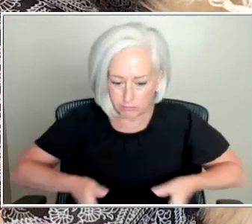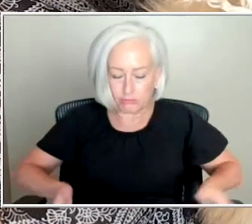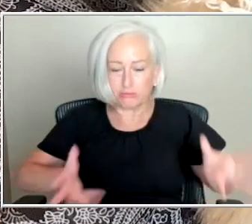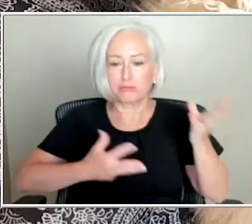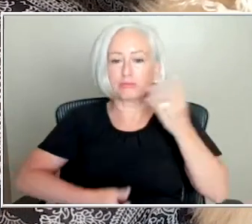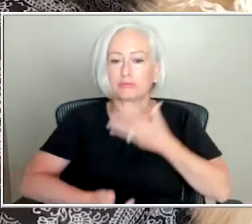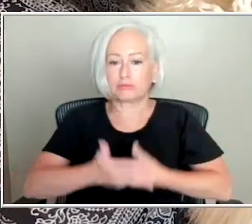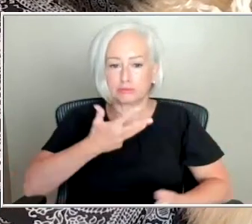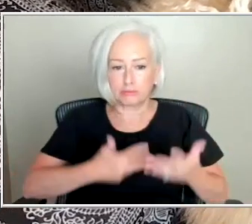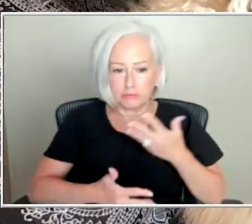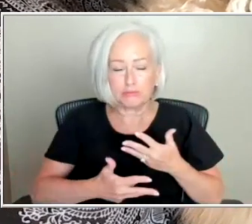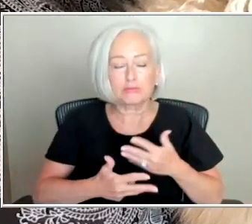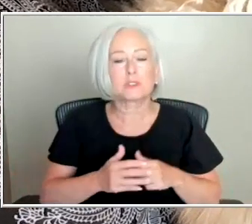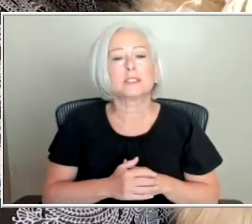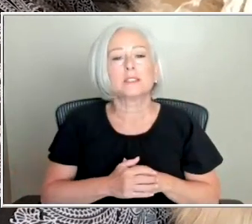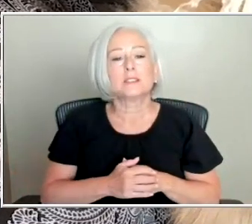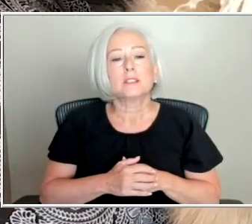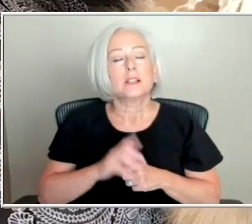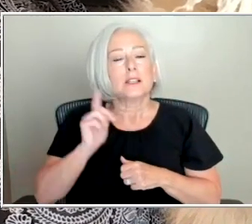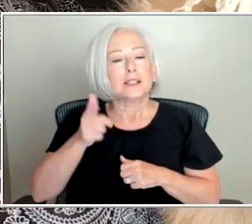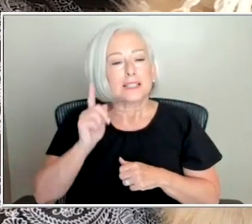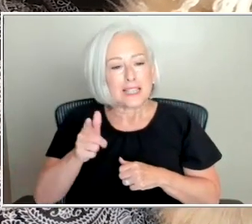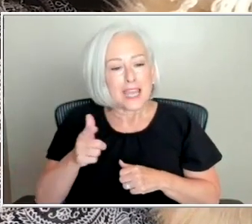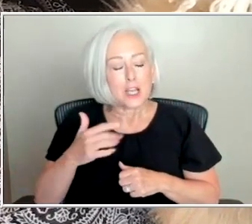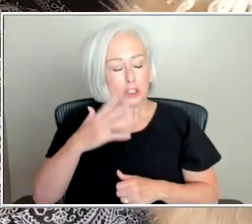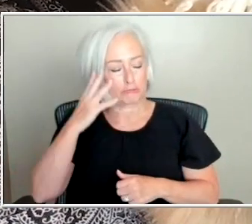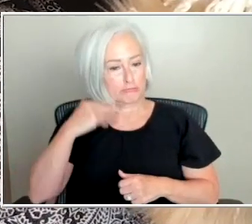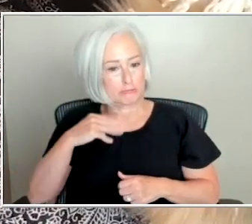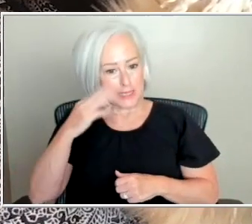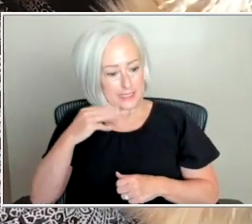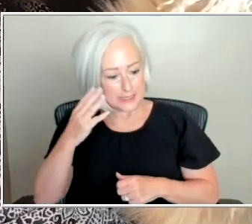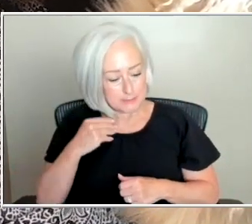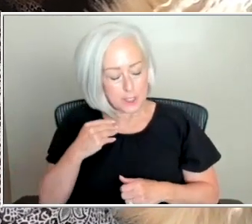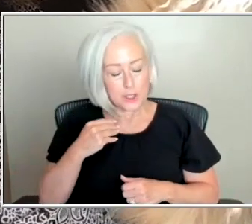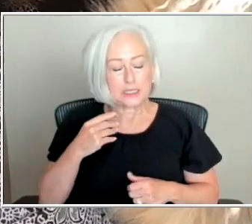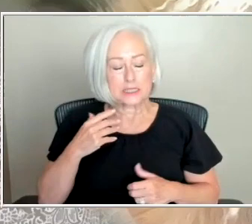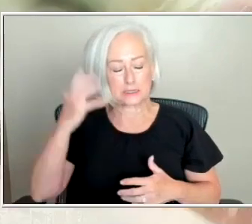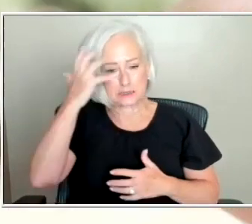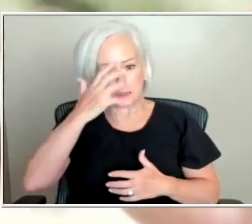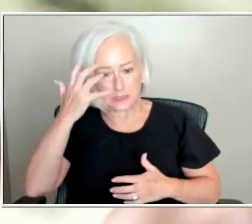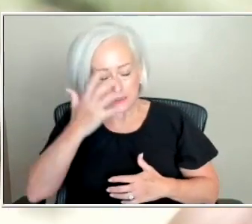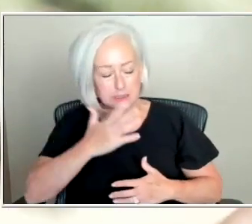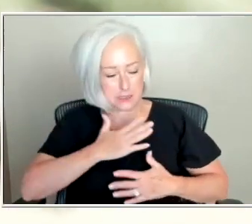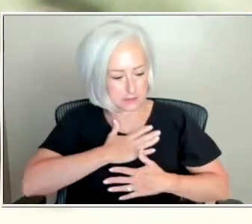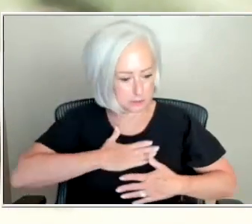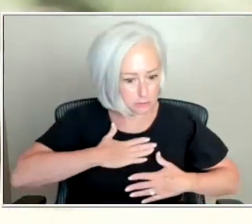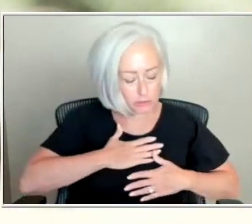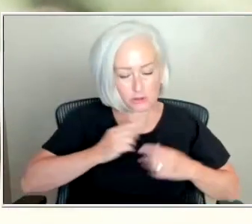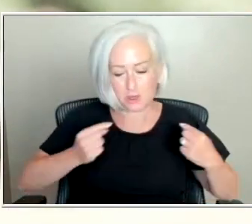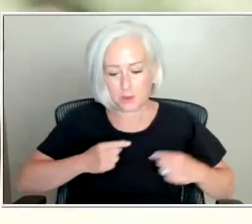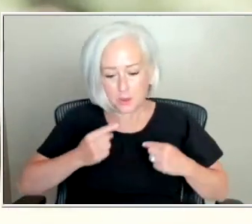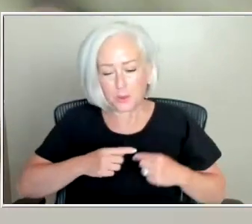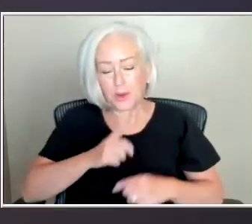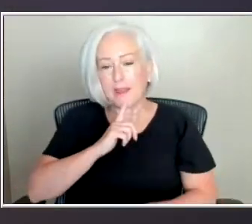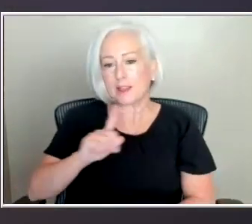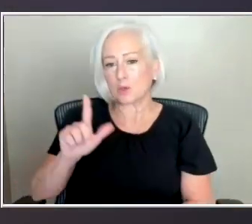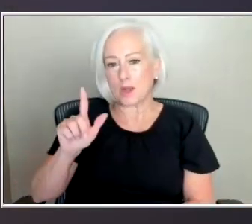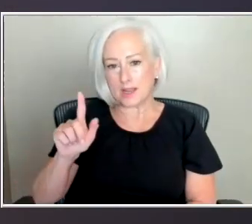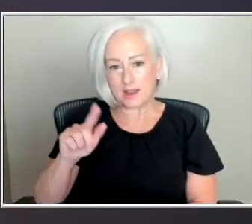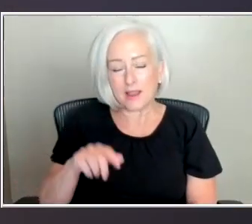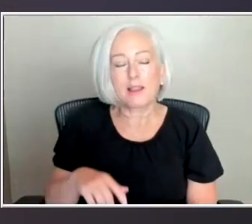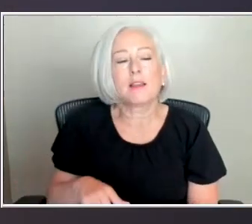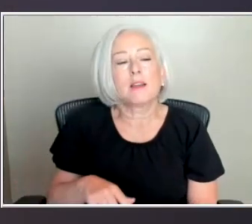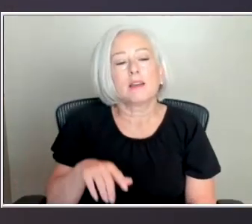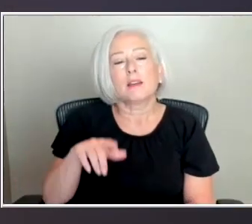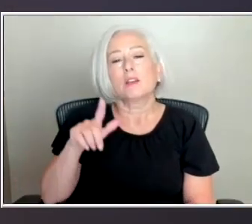having chest pains, chest pressure, and dizziness when she was 29, she dismissed it. First I was like, oh, I'm just getting old. Out of